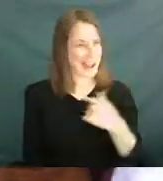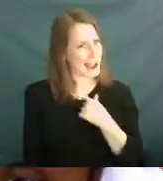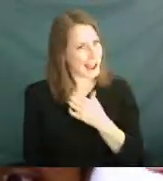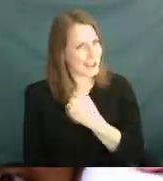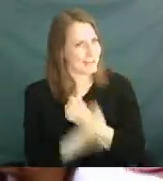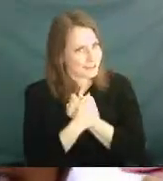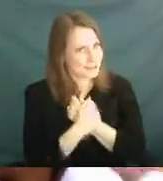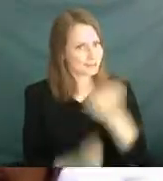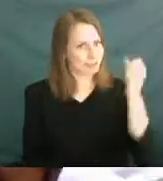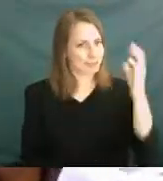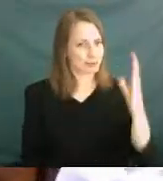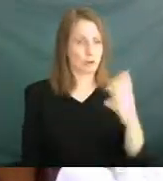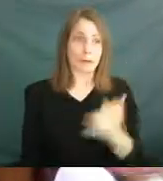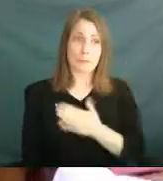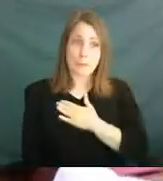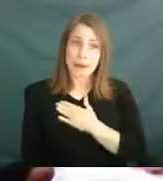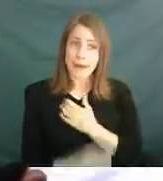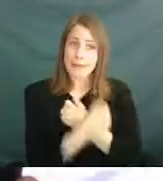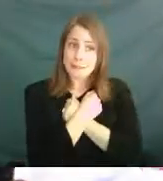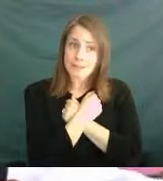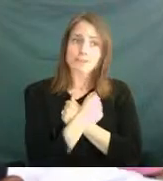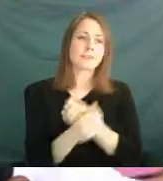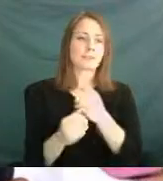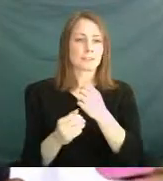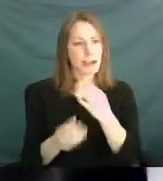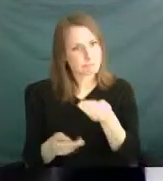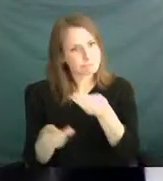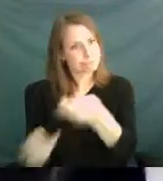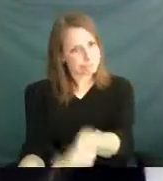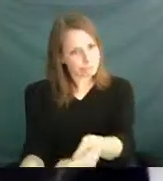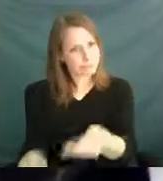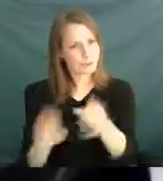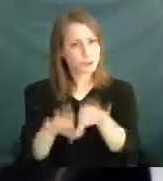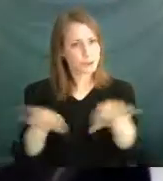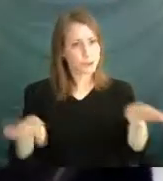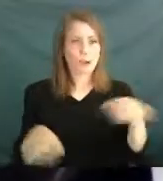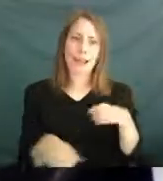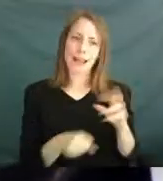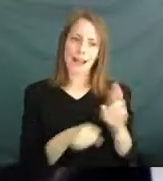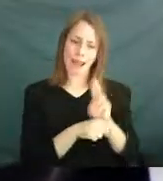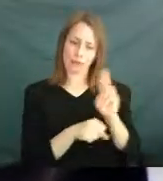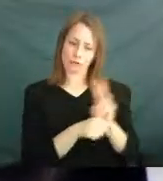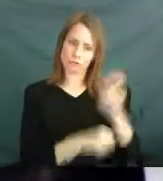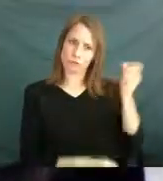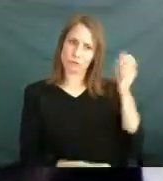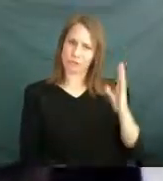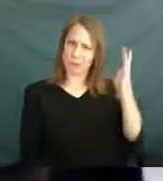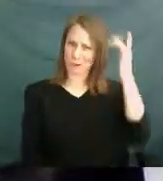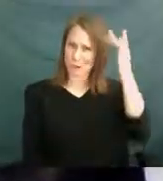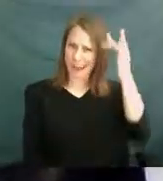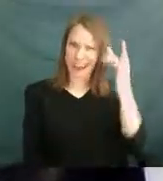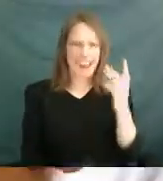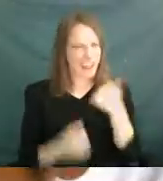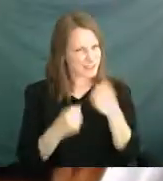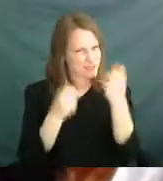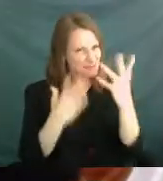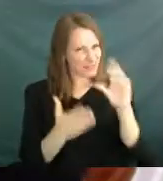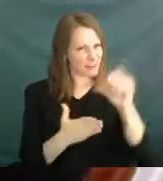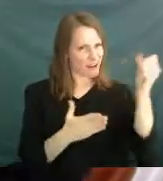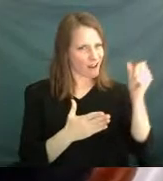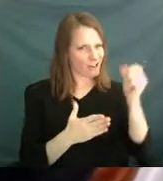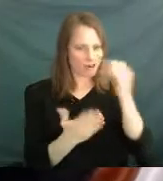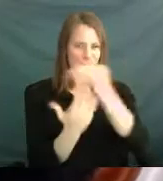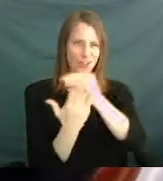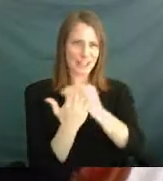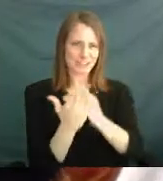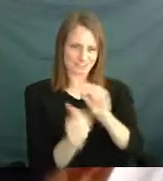students. I've used Shakespeare as kind of a microcosm to teach the children all the things that I want them to learn. Because